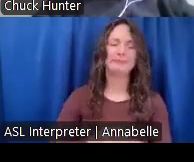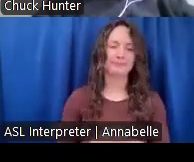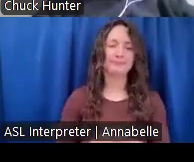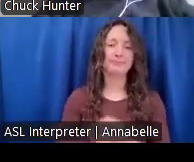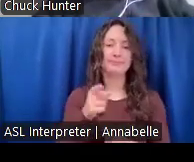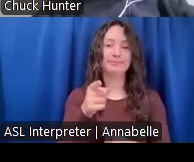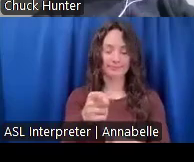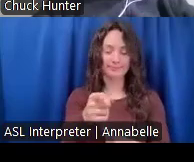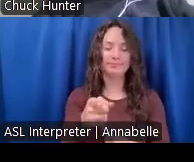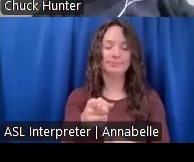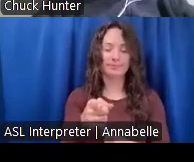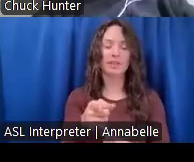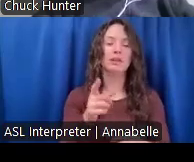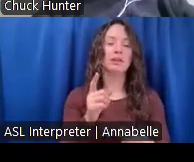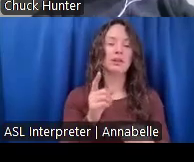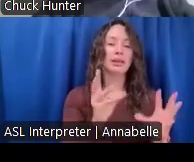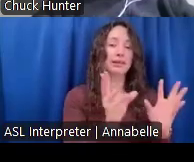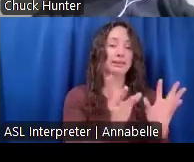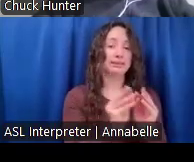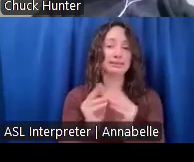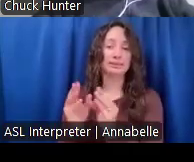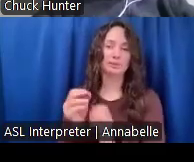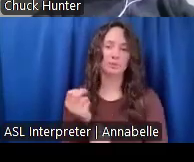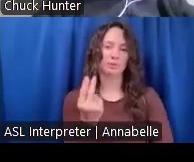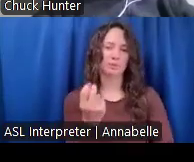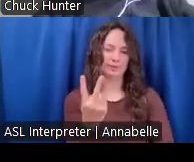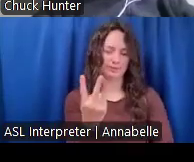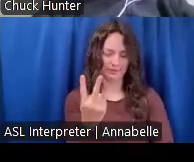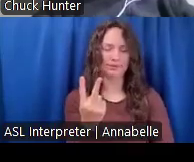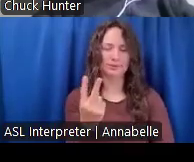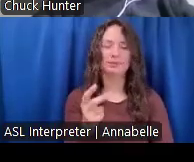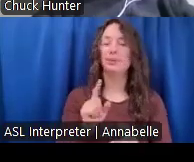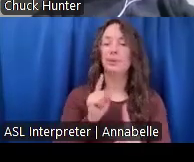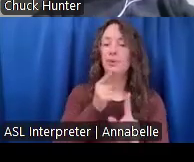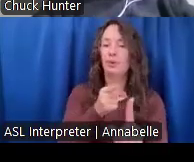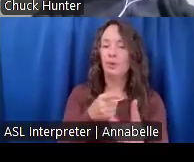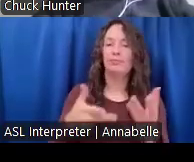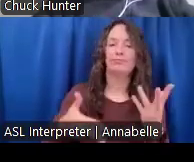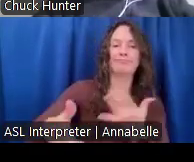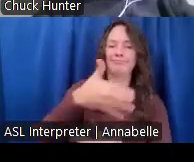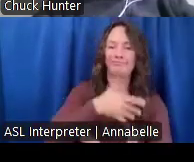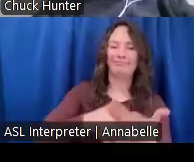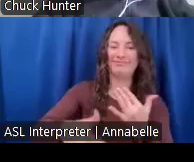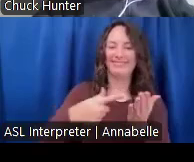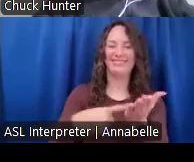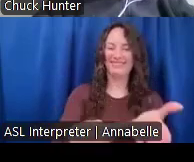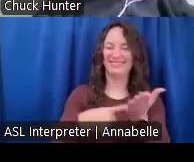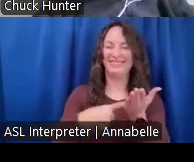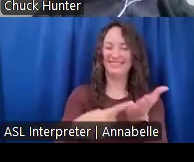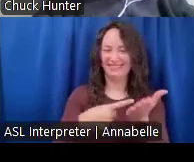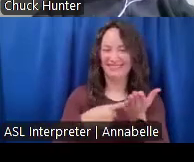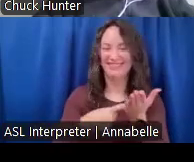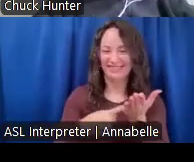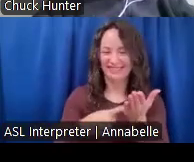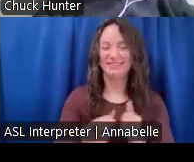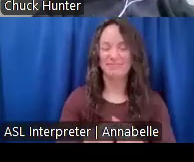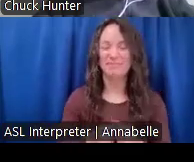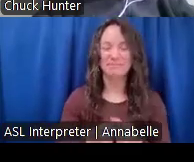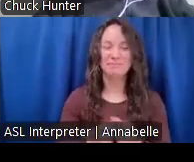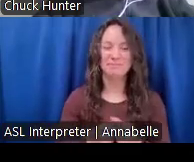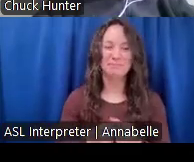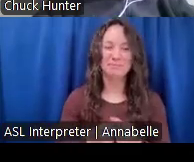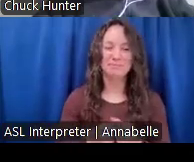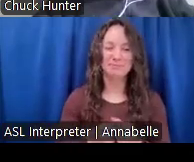12-part series and it features interactive discussions. And we are looking into